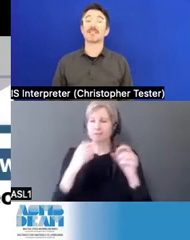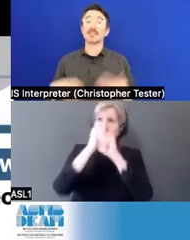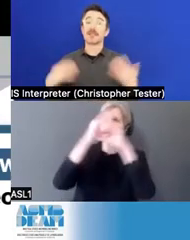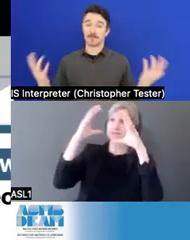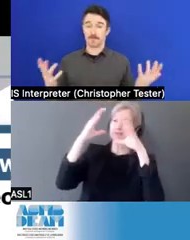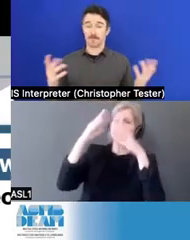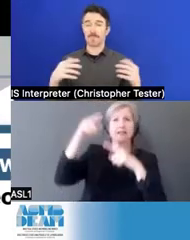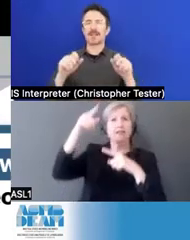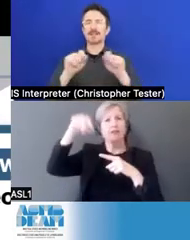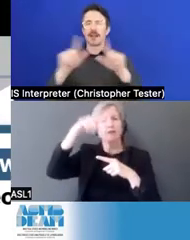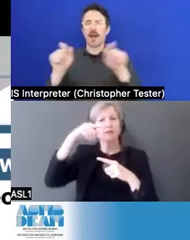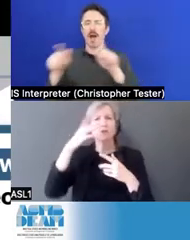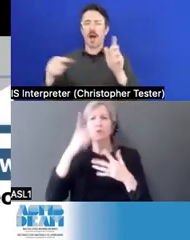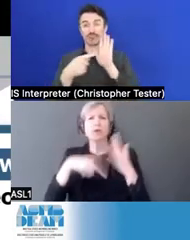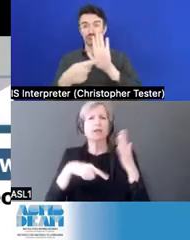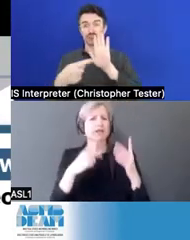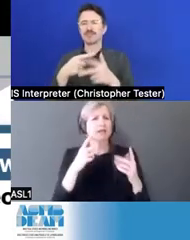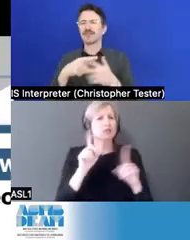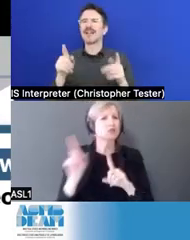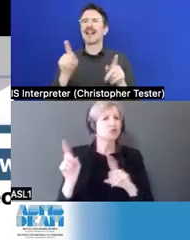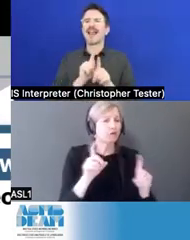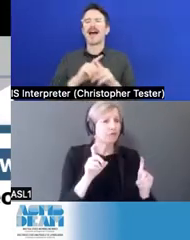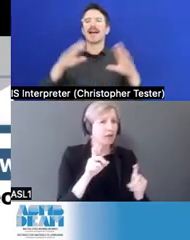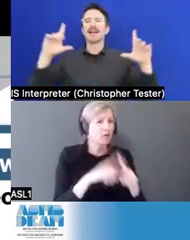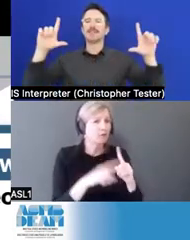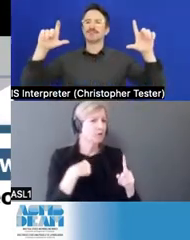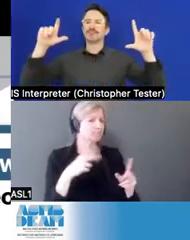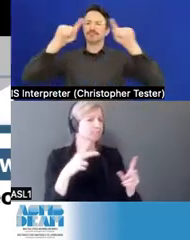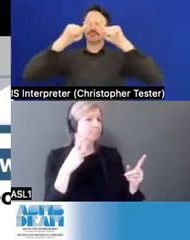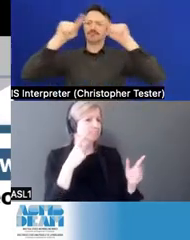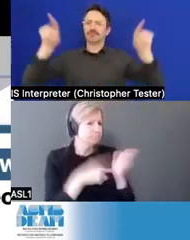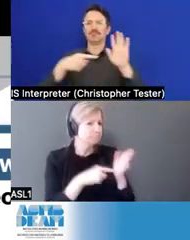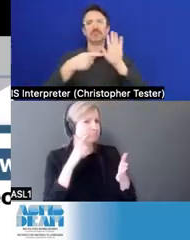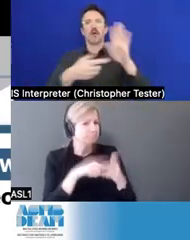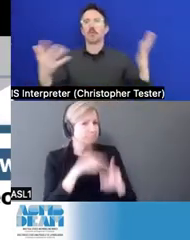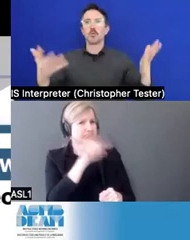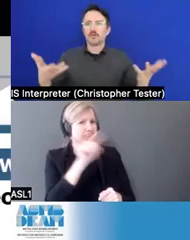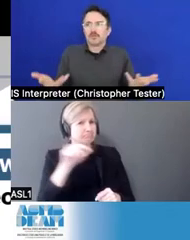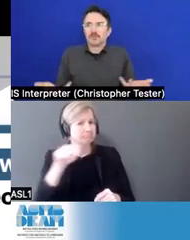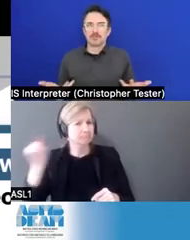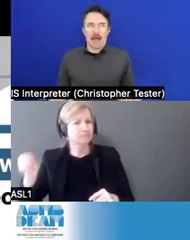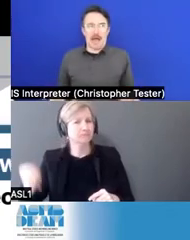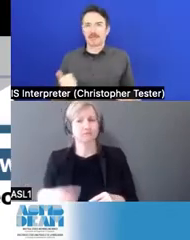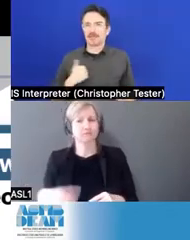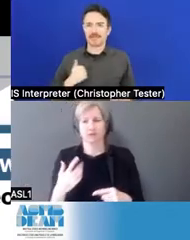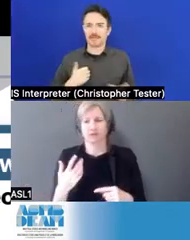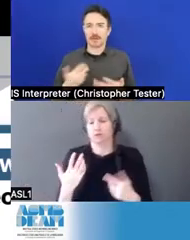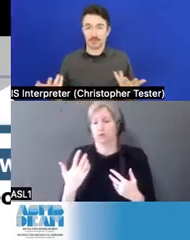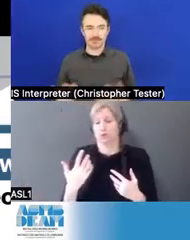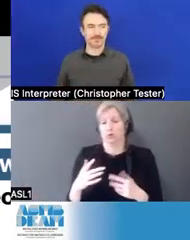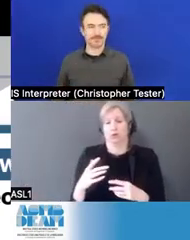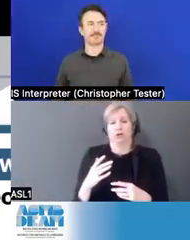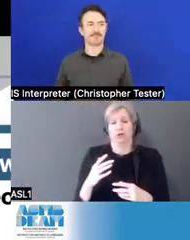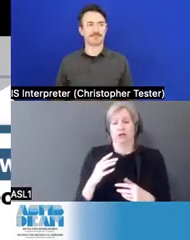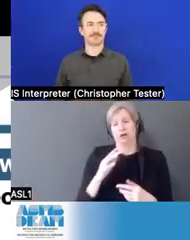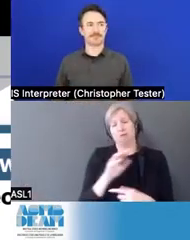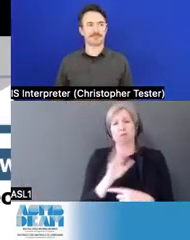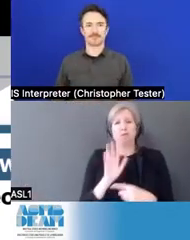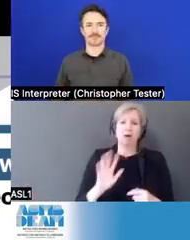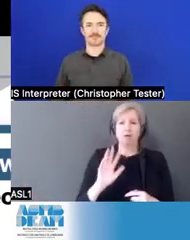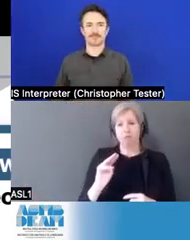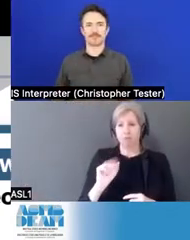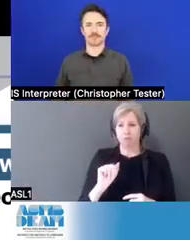of the findings that we found during the pandemic. Very early on, between March 29 and